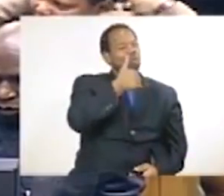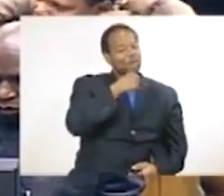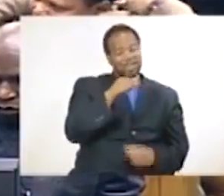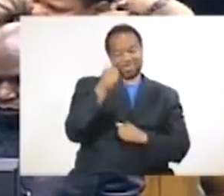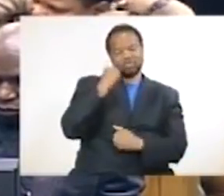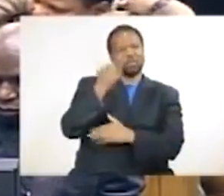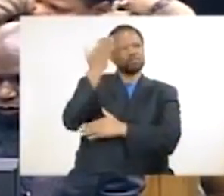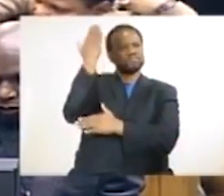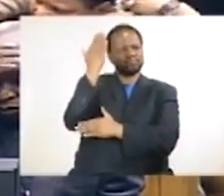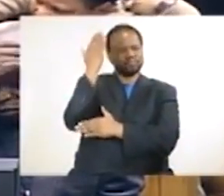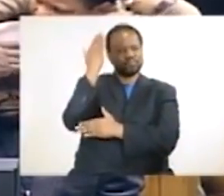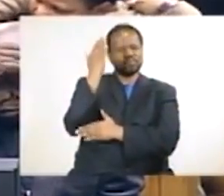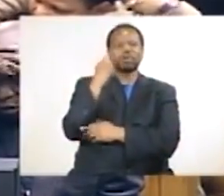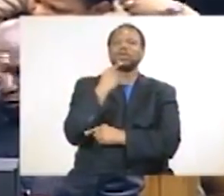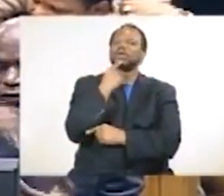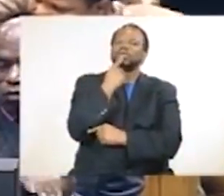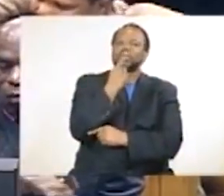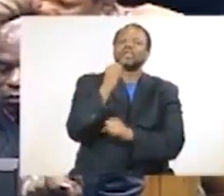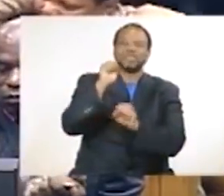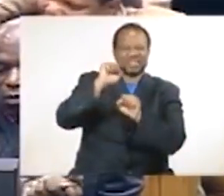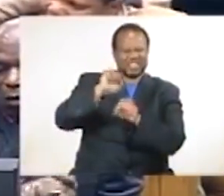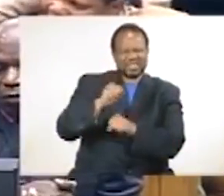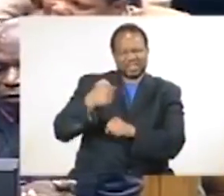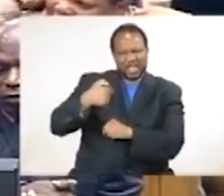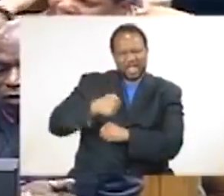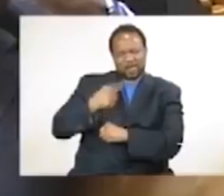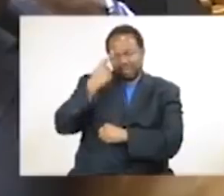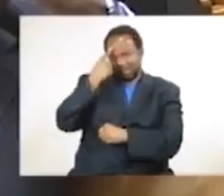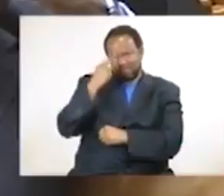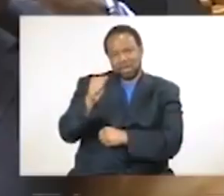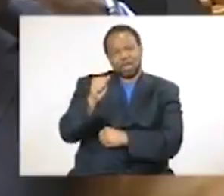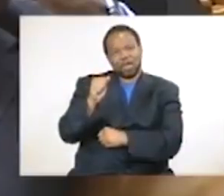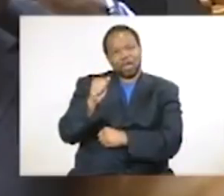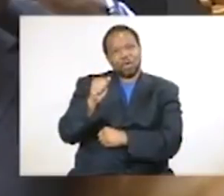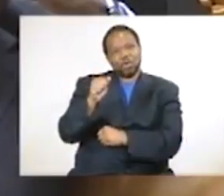ANC of Martinus van Schalkwyk and Cyril Ramaphosa.